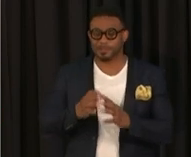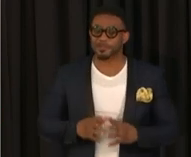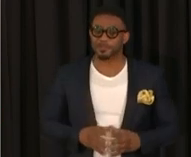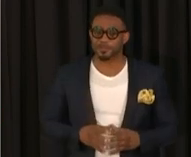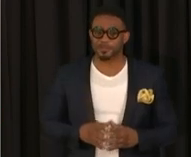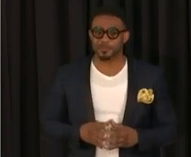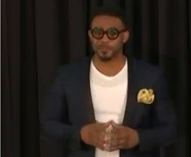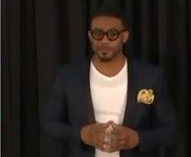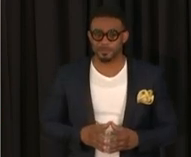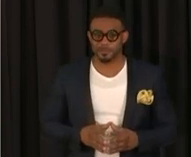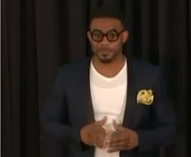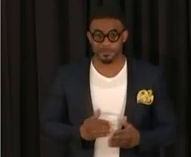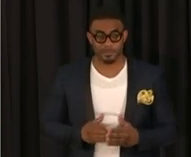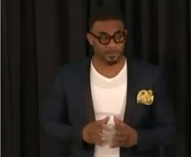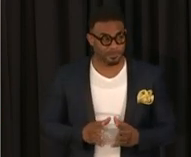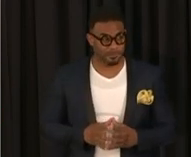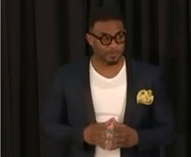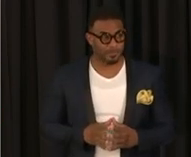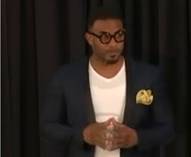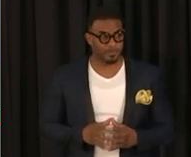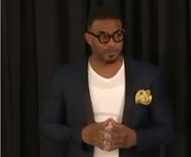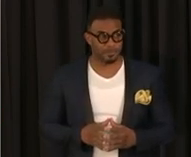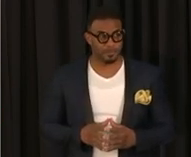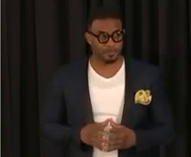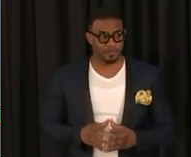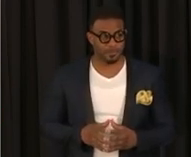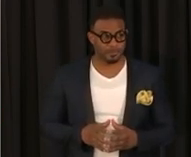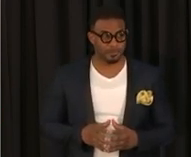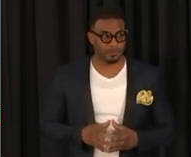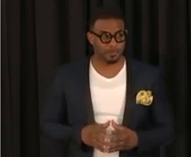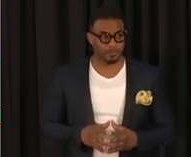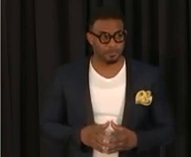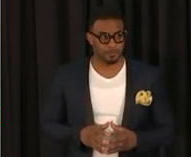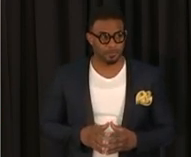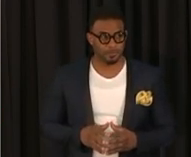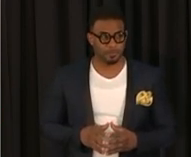environment. Next slide, please.